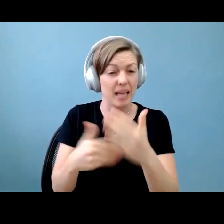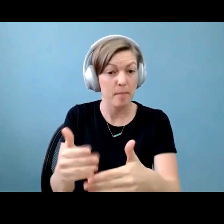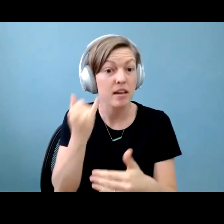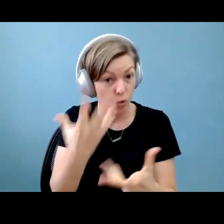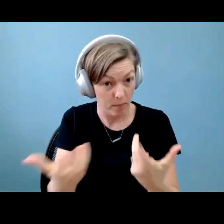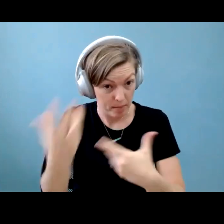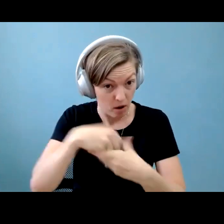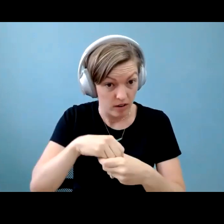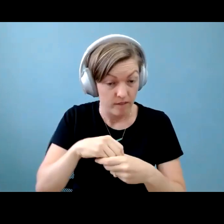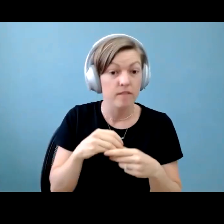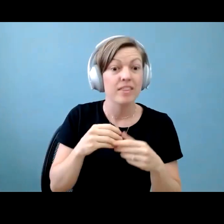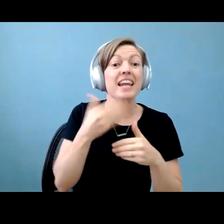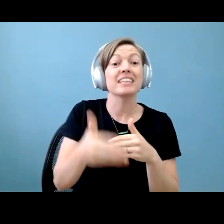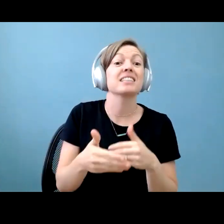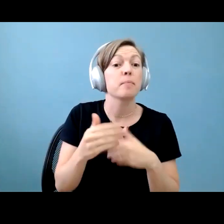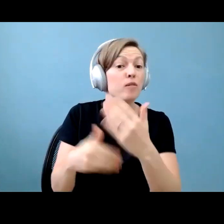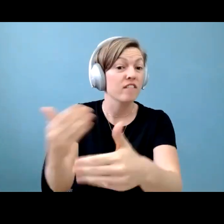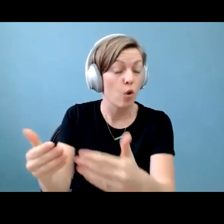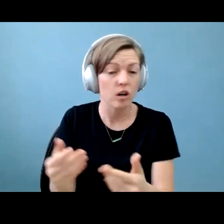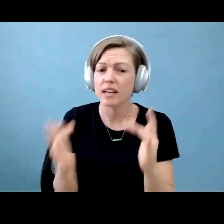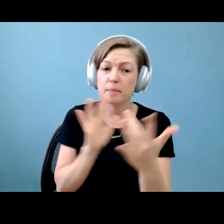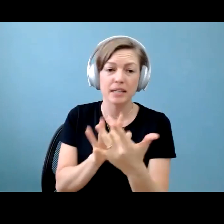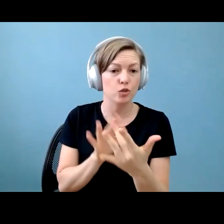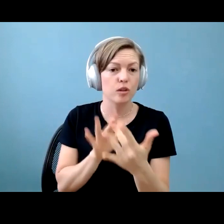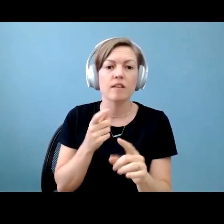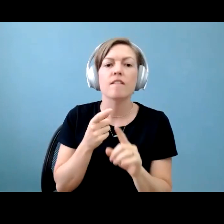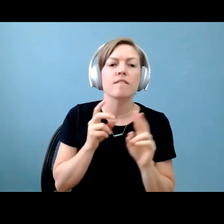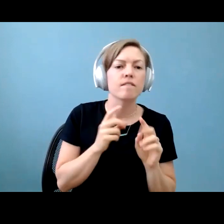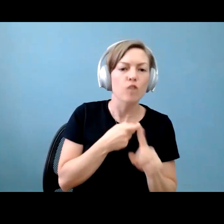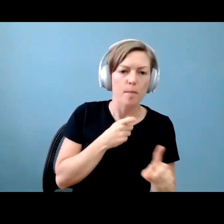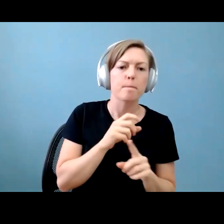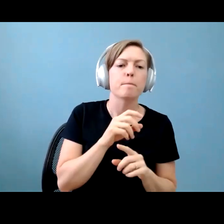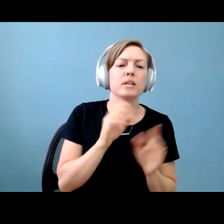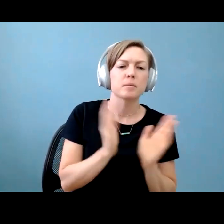forward, please be in touch with us via this From Small Beginnings site.